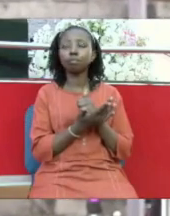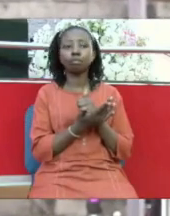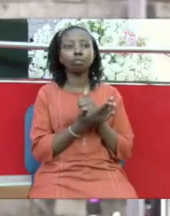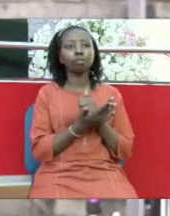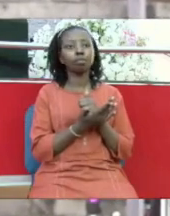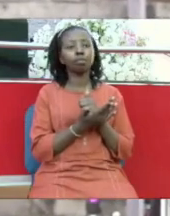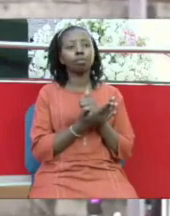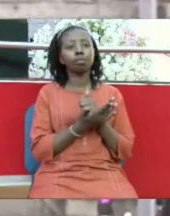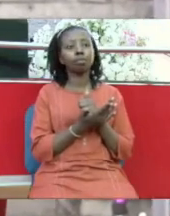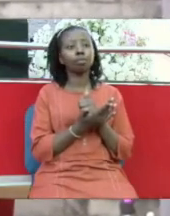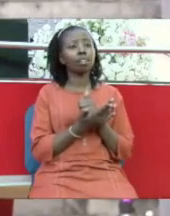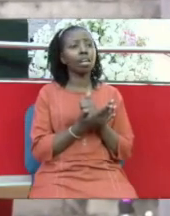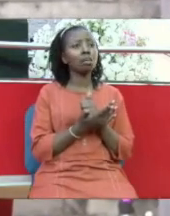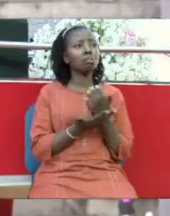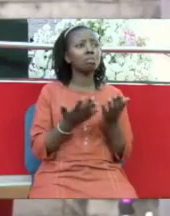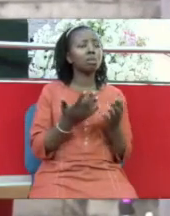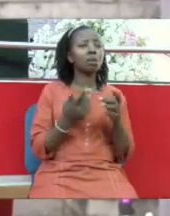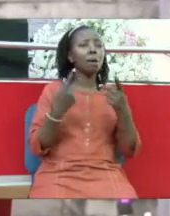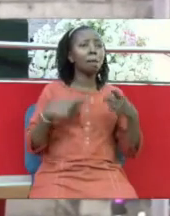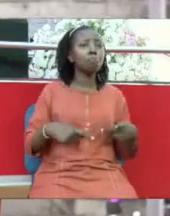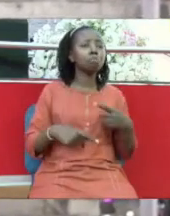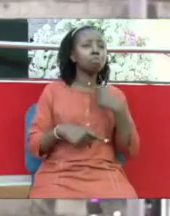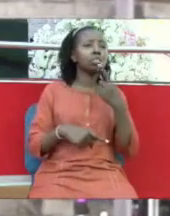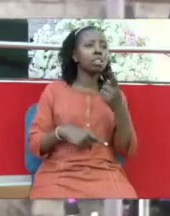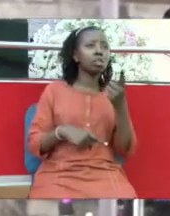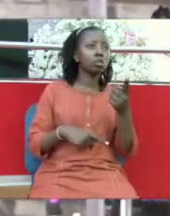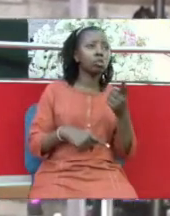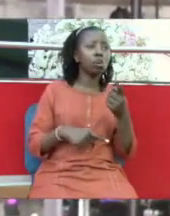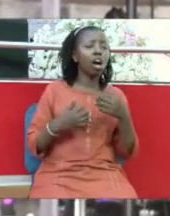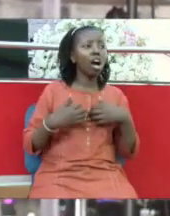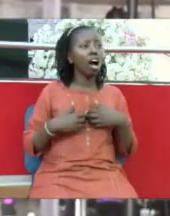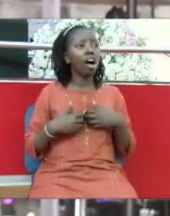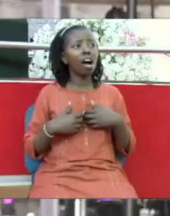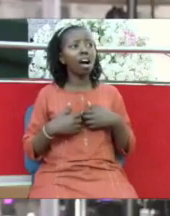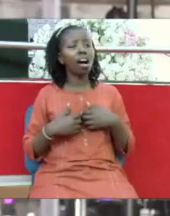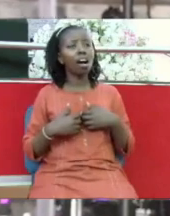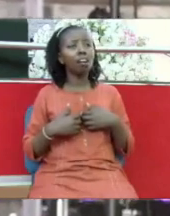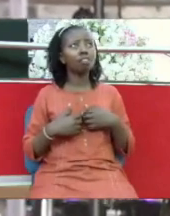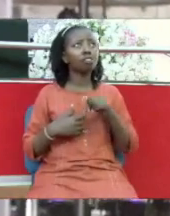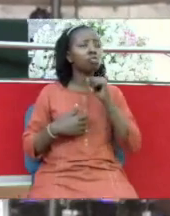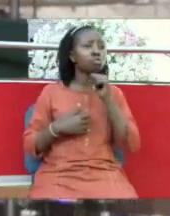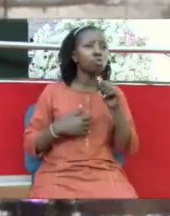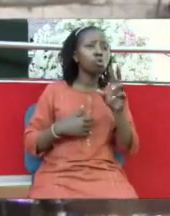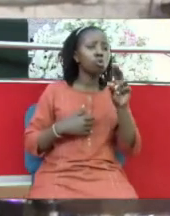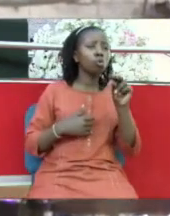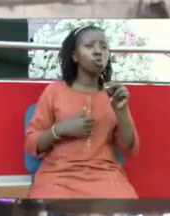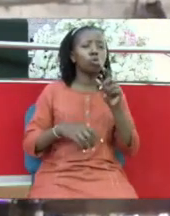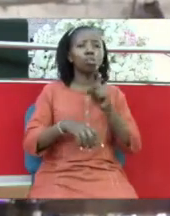Otherwise, someone will tell you have no time to pray. You have no time to pray.